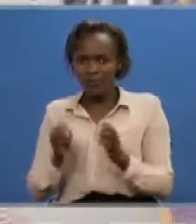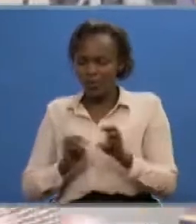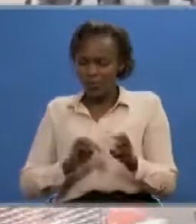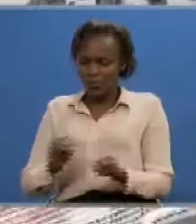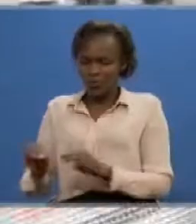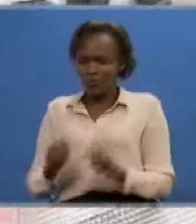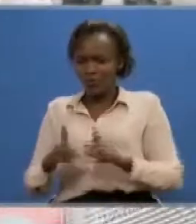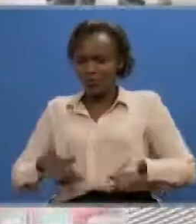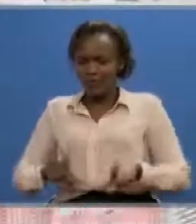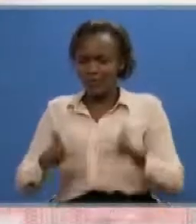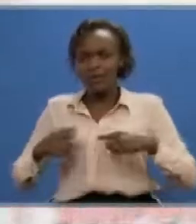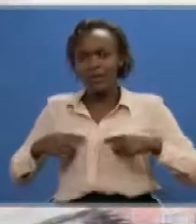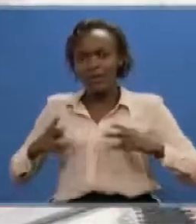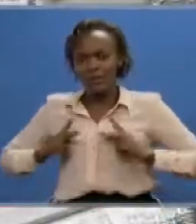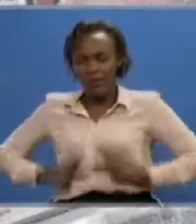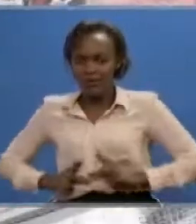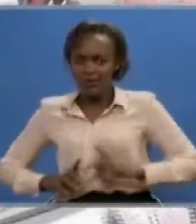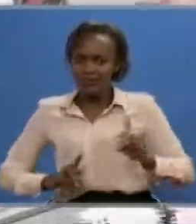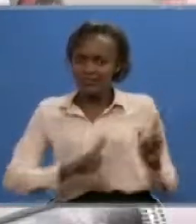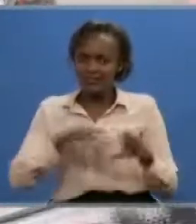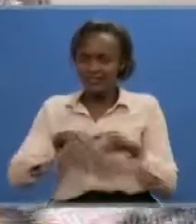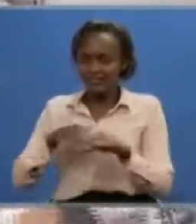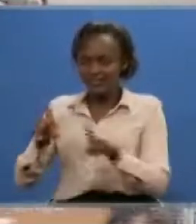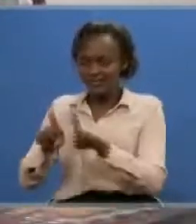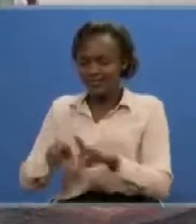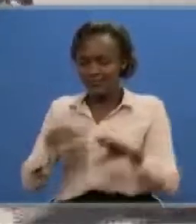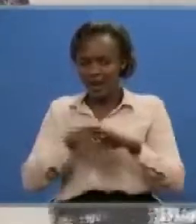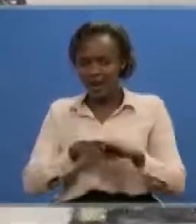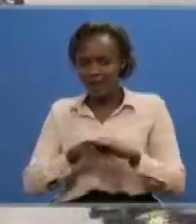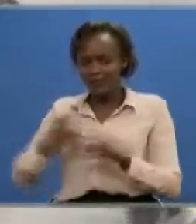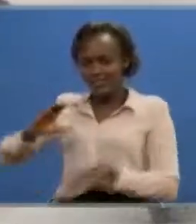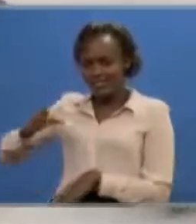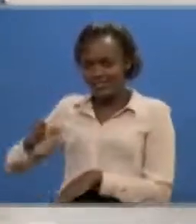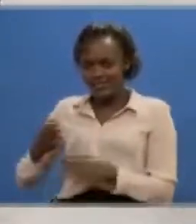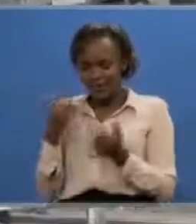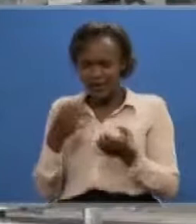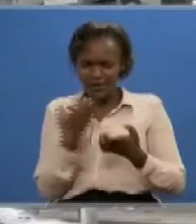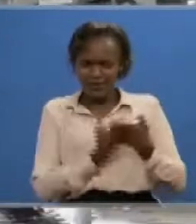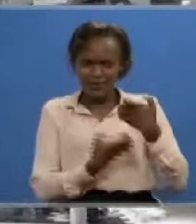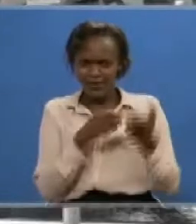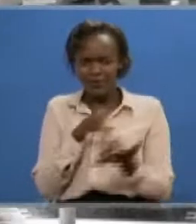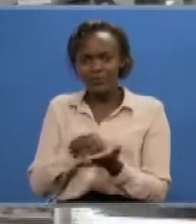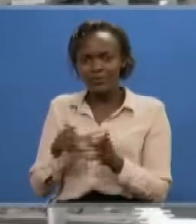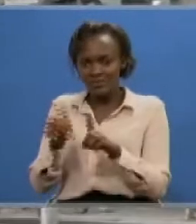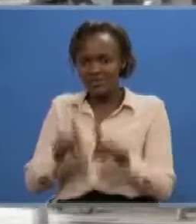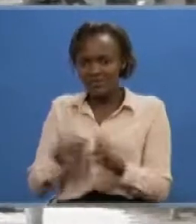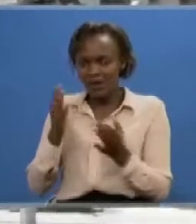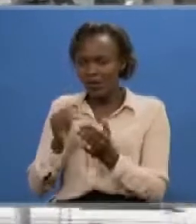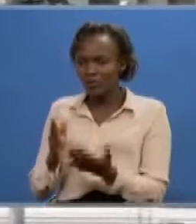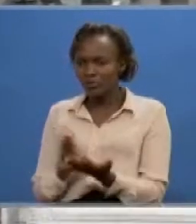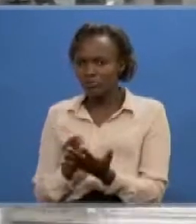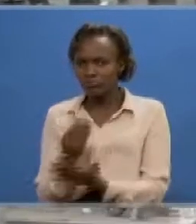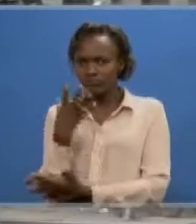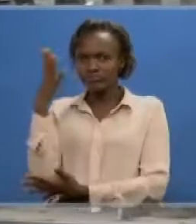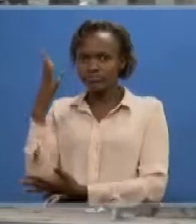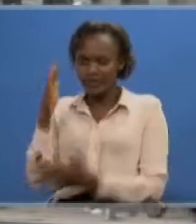allow travel in and out of city due to economic issues. Already, Kenya's GDP growth has declined